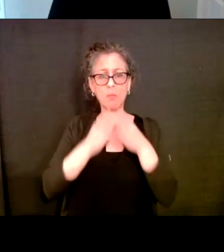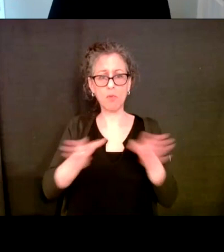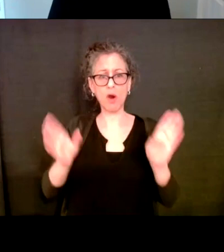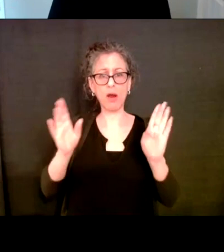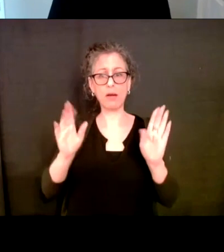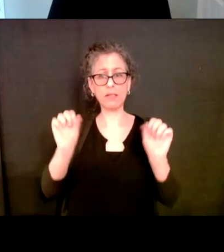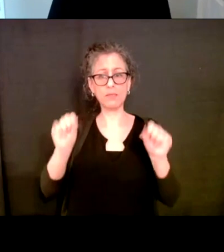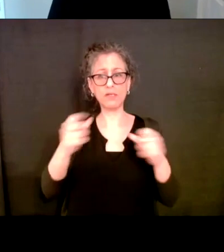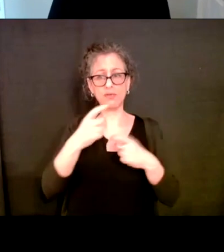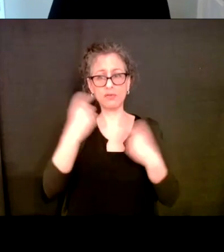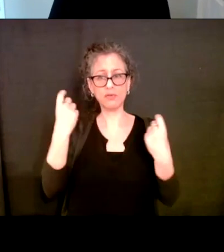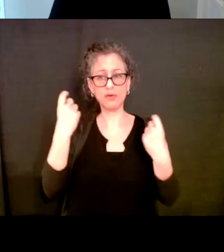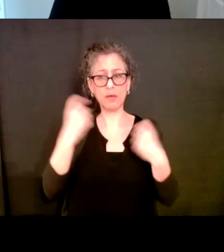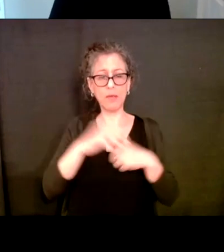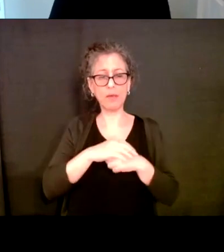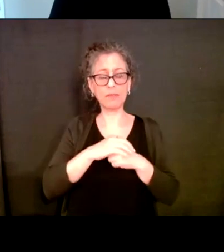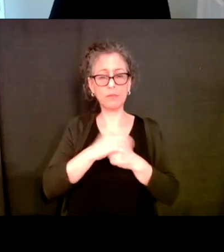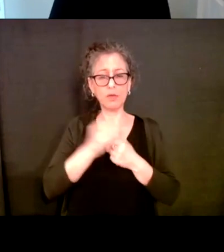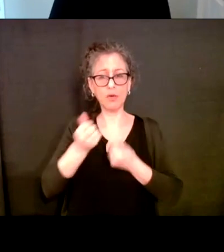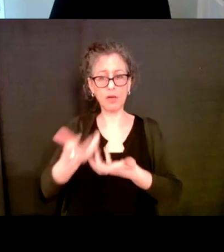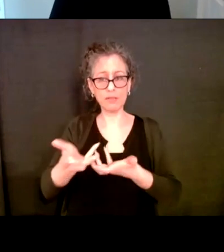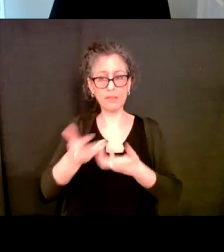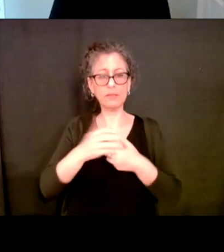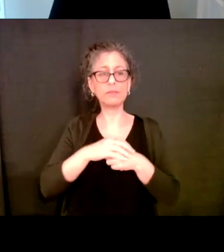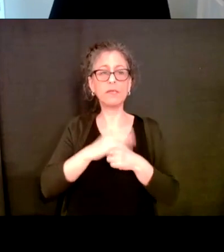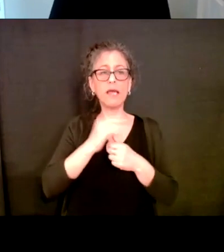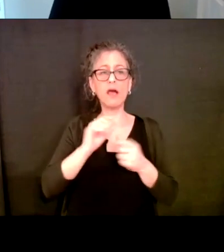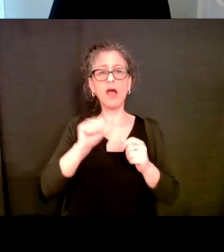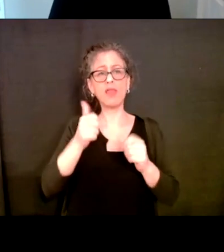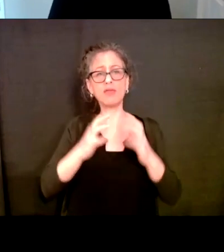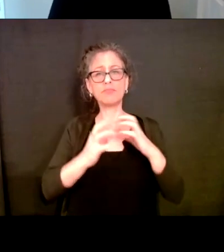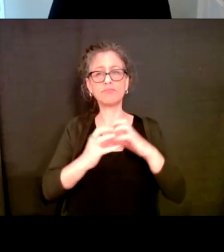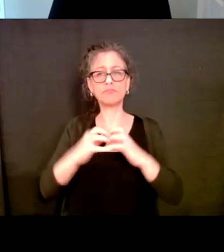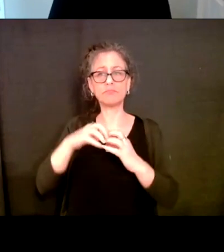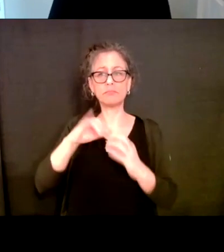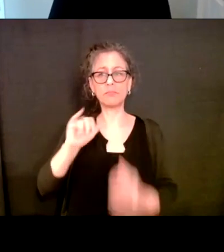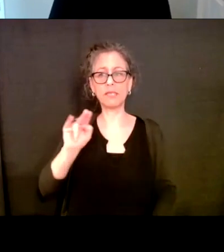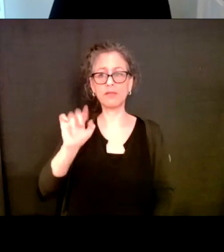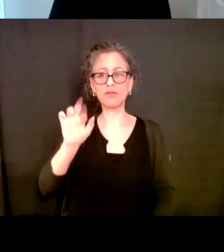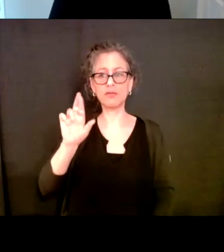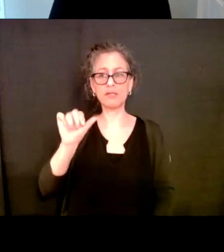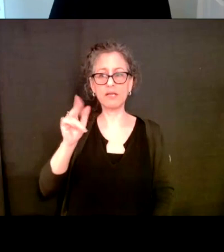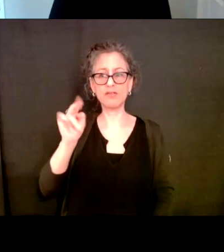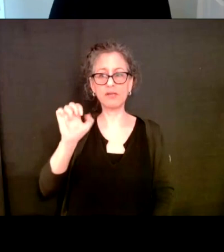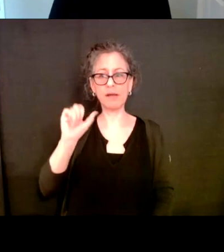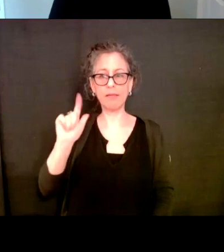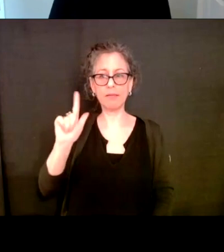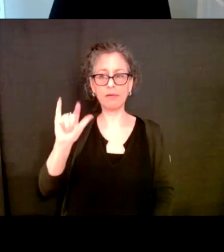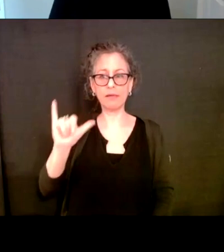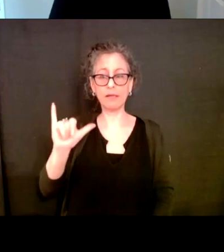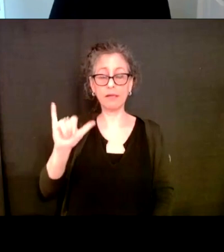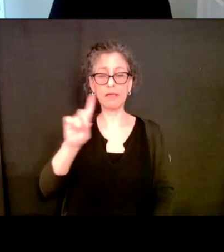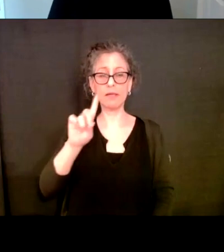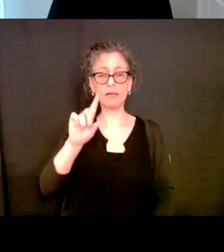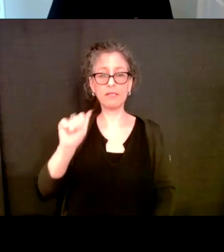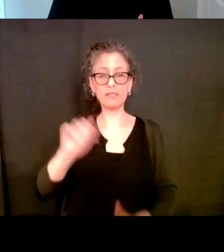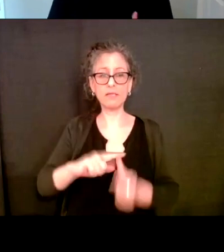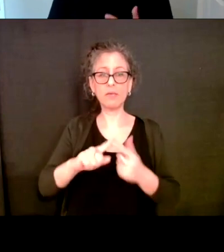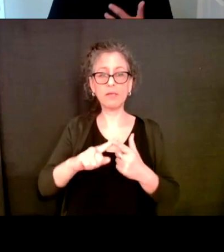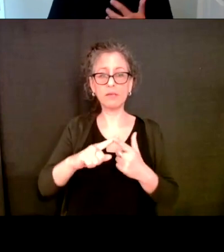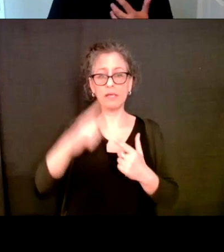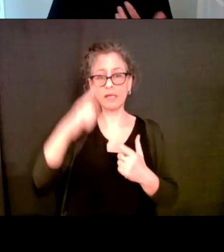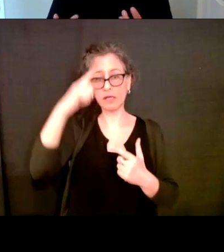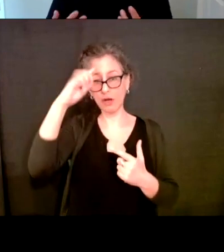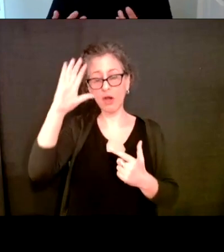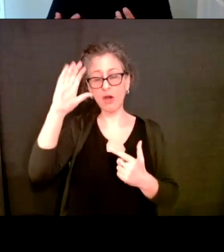traumatic. The other thing we need to consider is intersectionality of disability, cognitive capacity, developmental